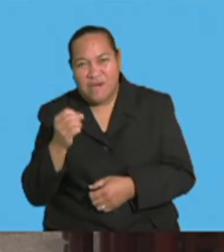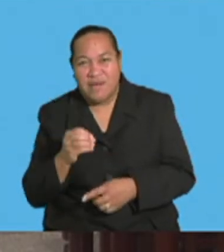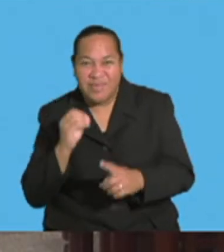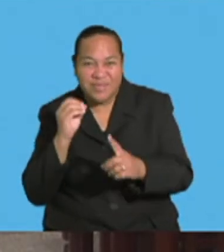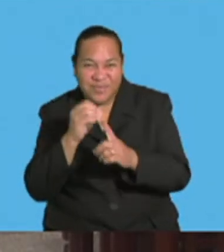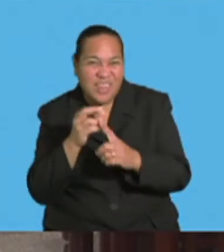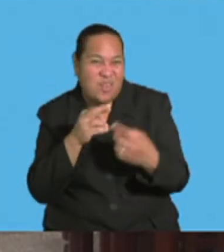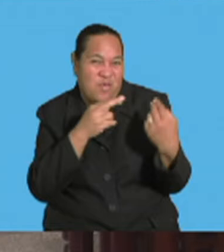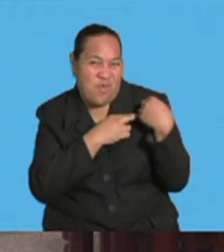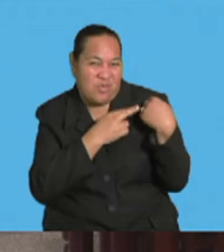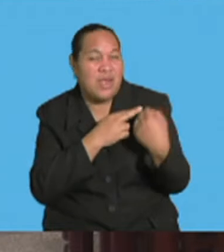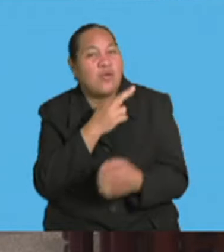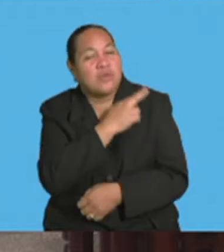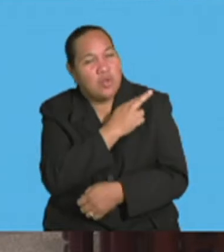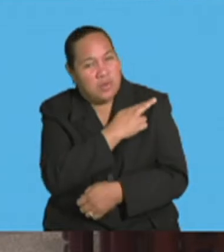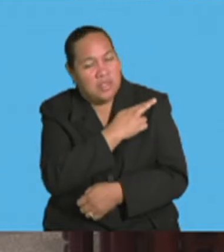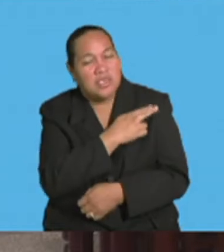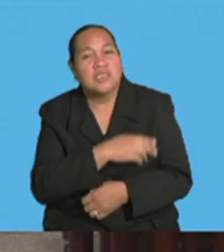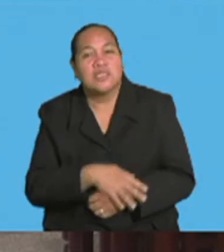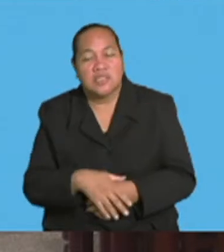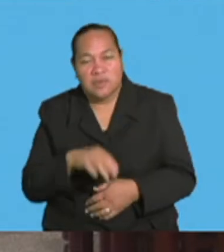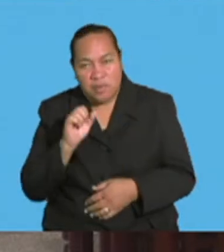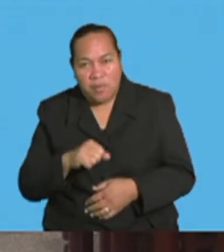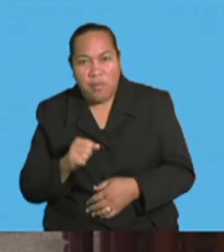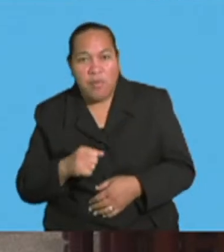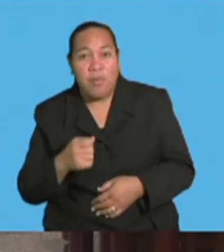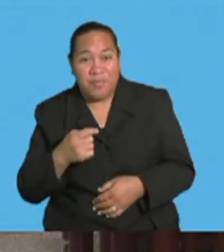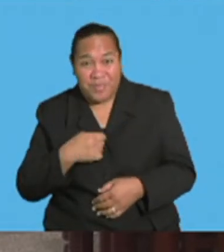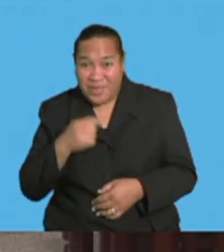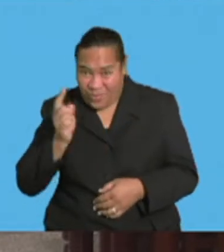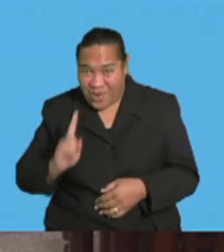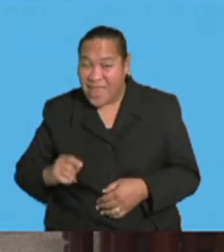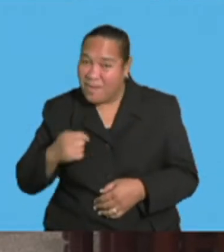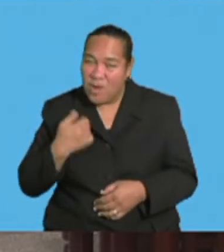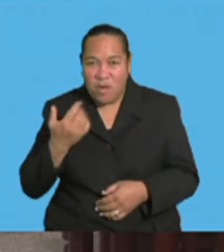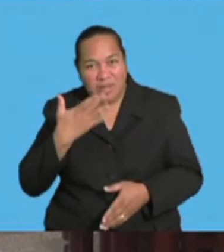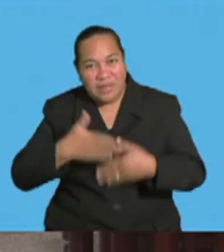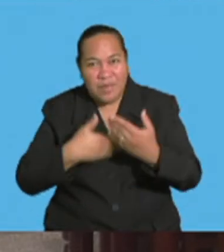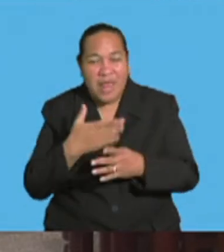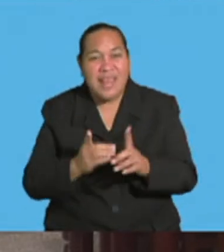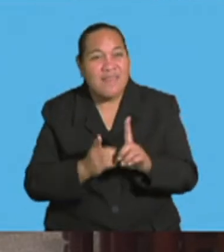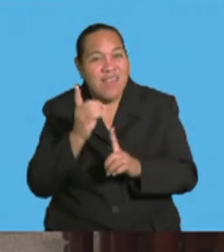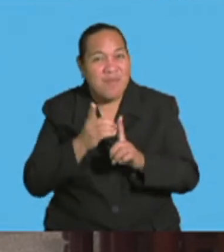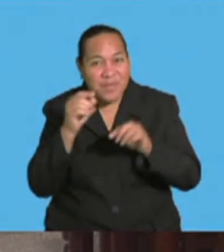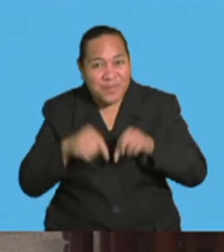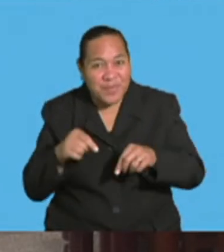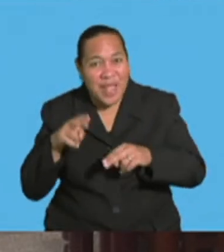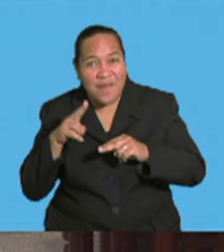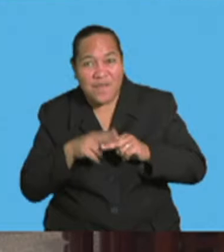their roles and responsibilities. Honourable Speaker, sir, I did mention today that development in Fiji